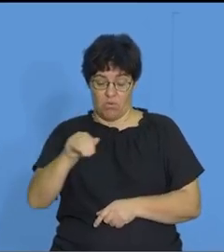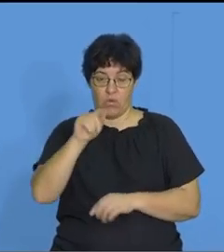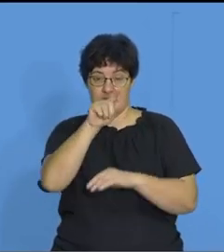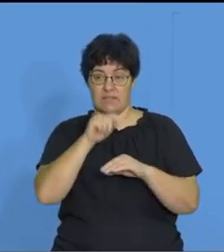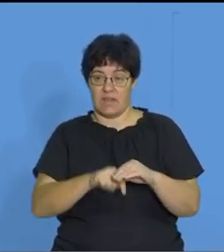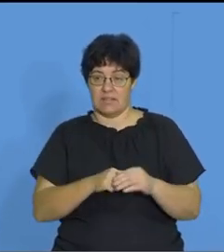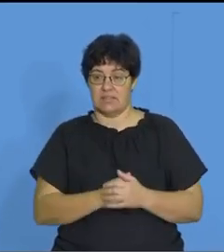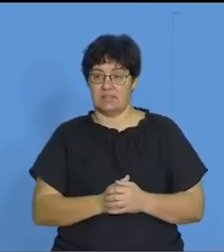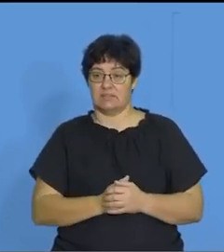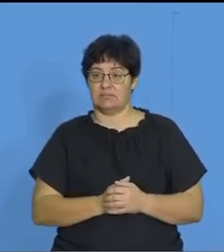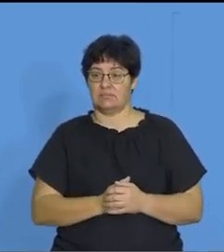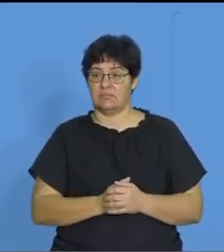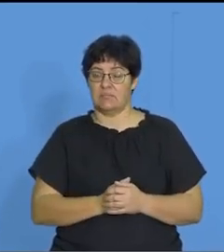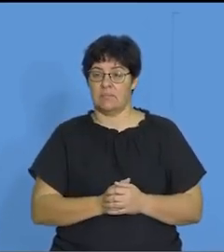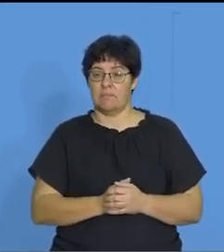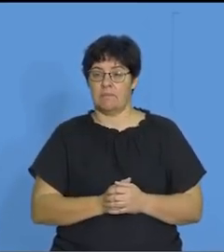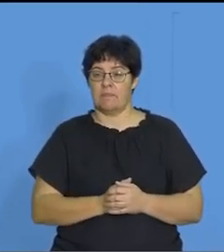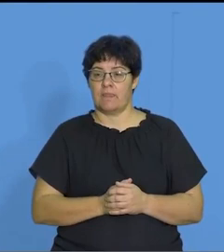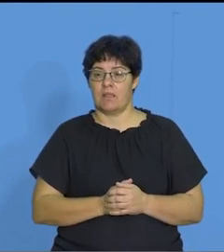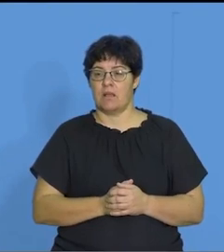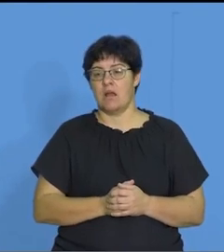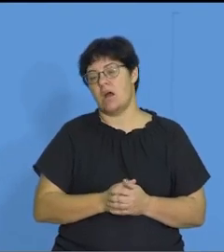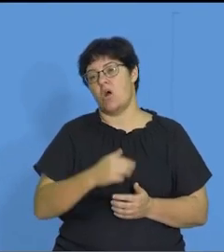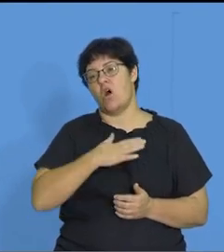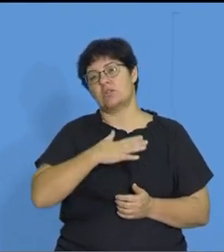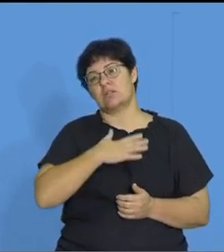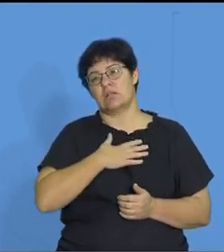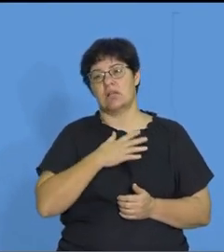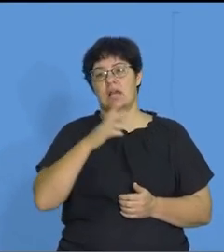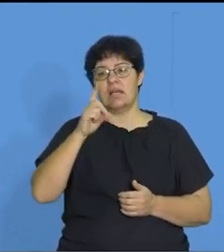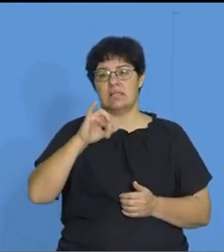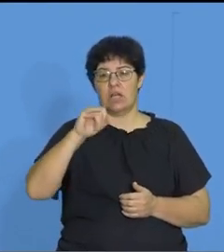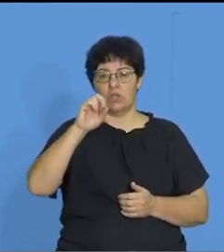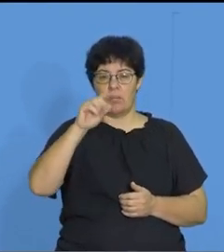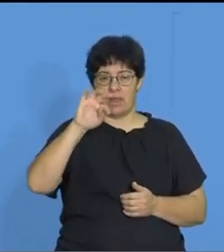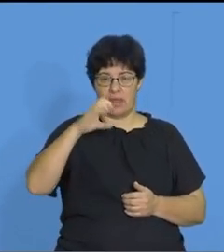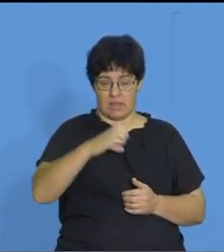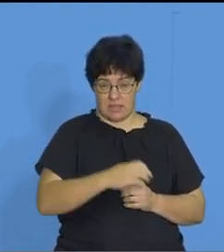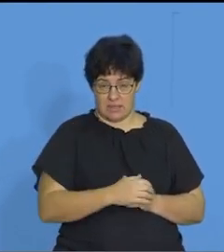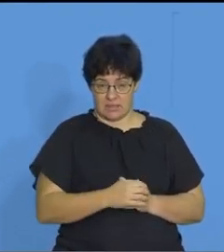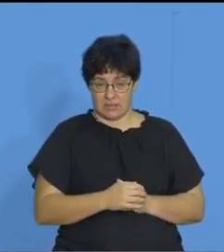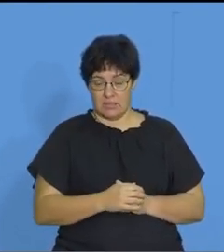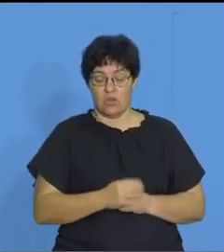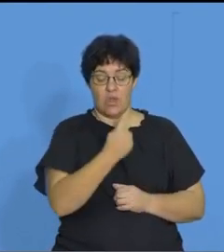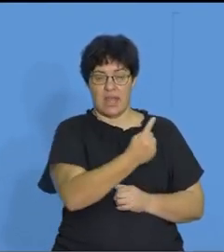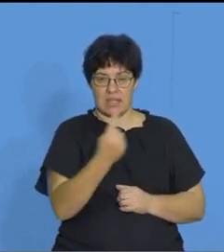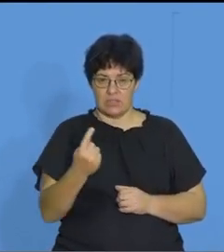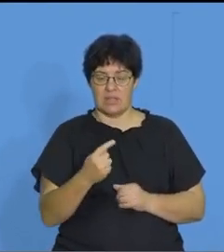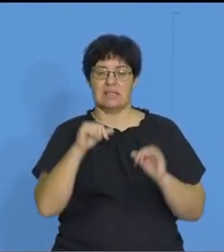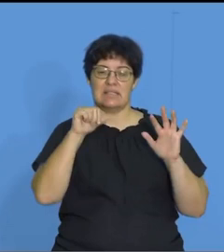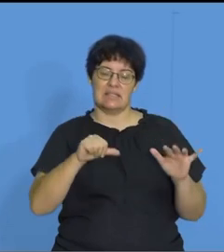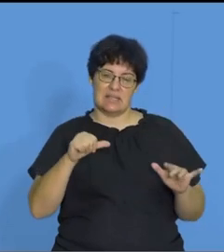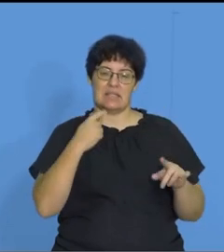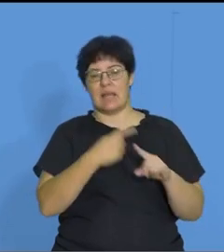divided by the molar mass of oxygen. So oxygen is actually a diatomic, you know, molecule. So it's each one of them is